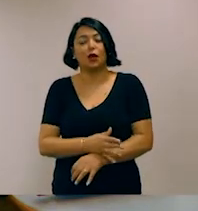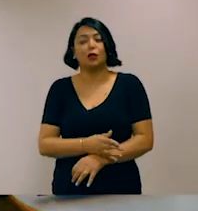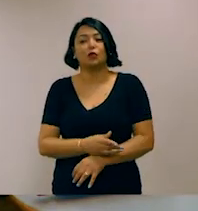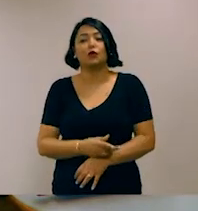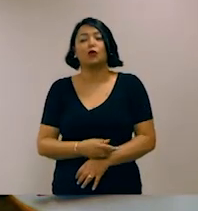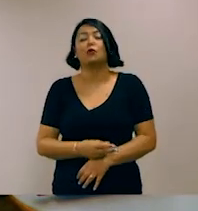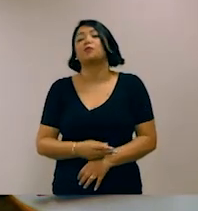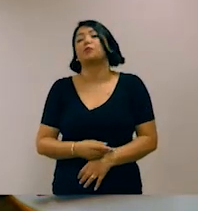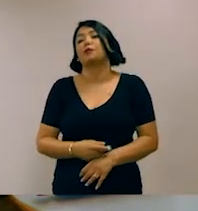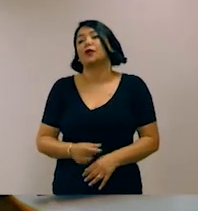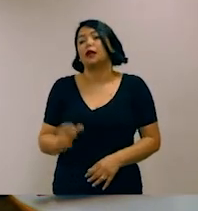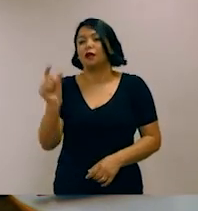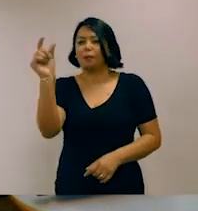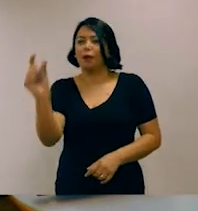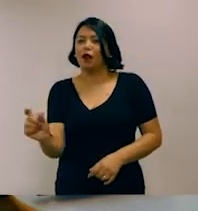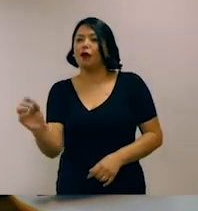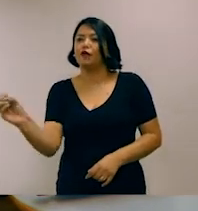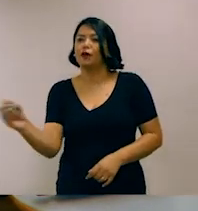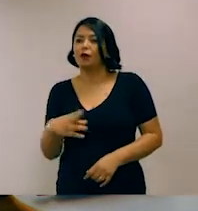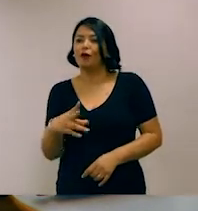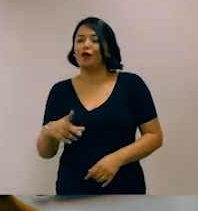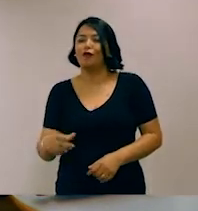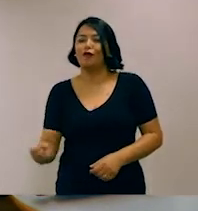is represented by a vector.